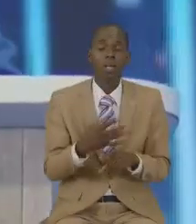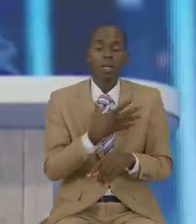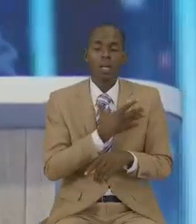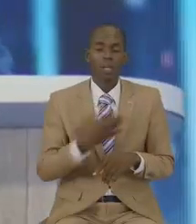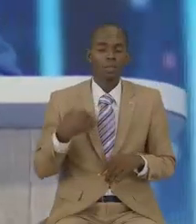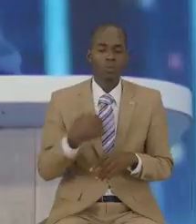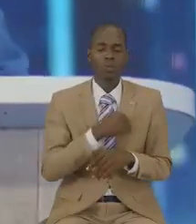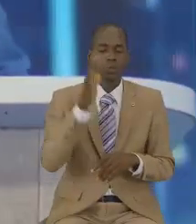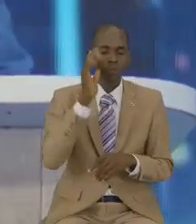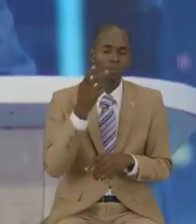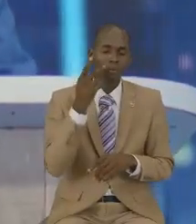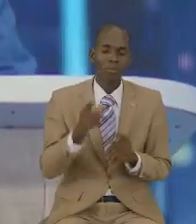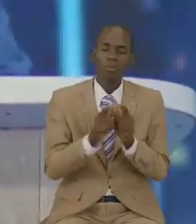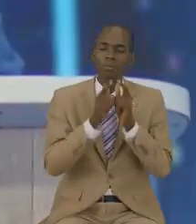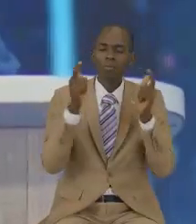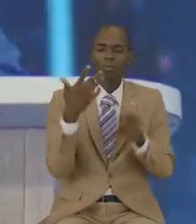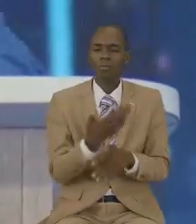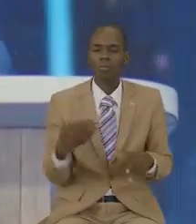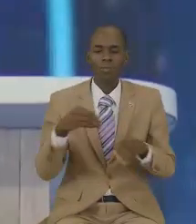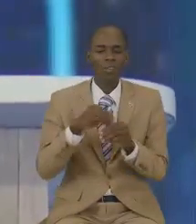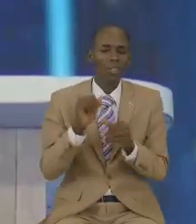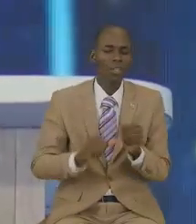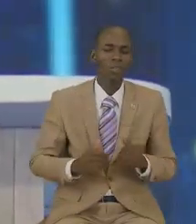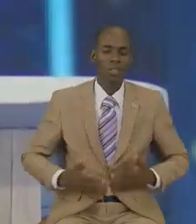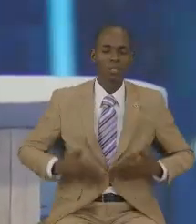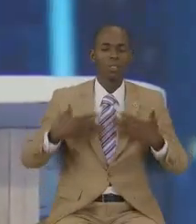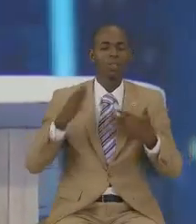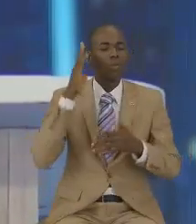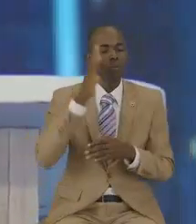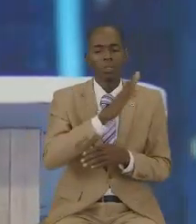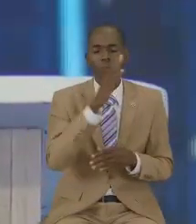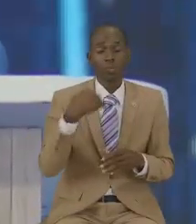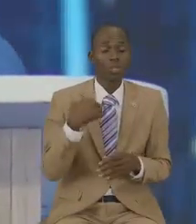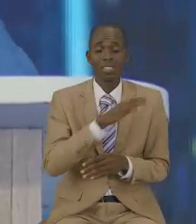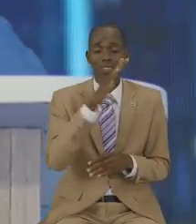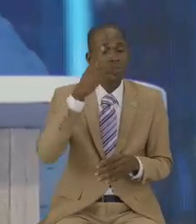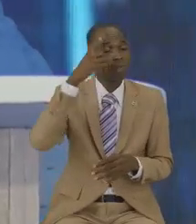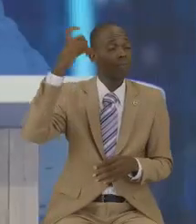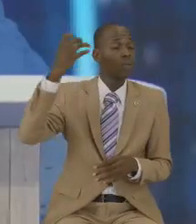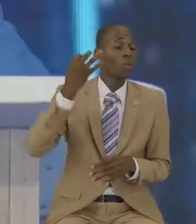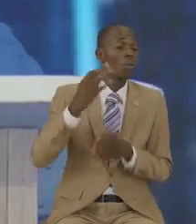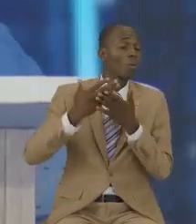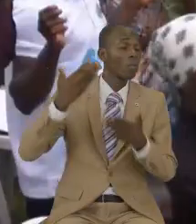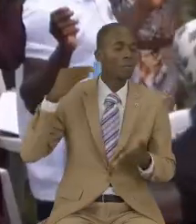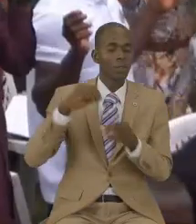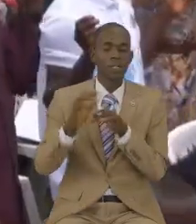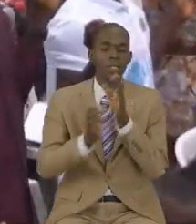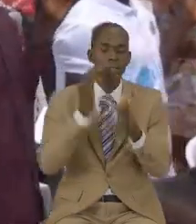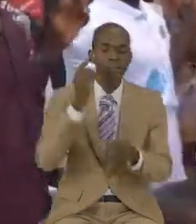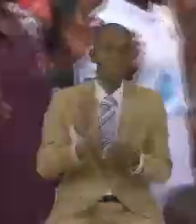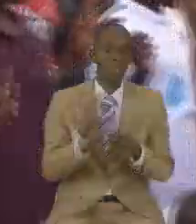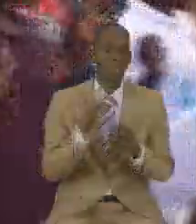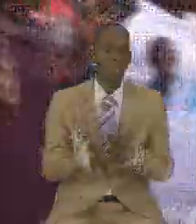see great things in every life we never dreamt of before, in Jesus'